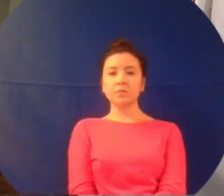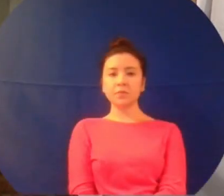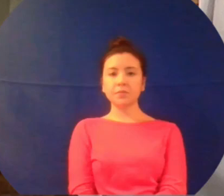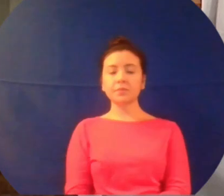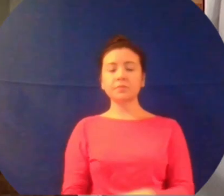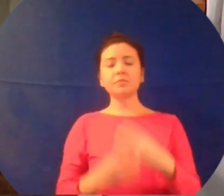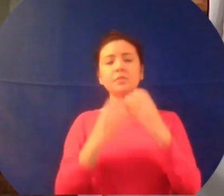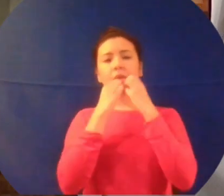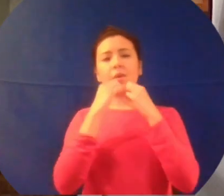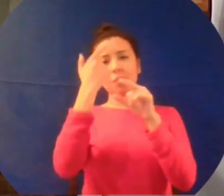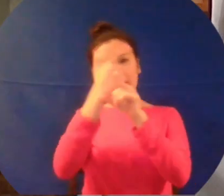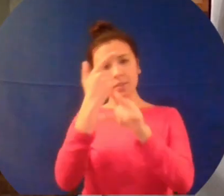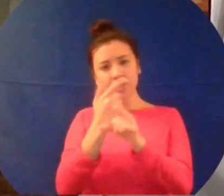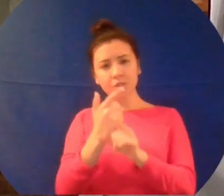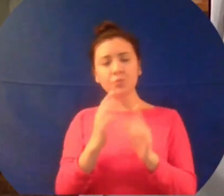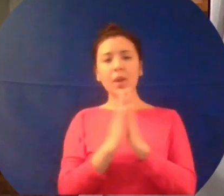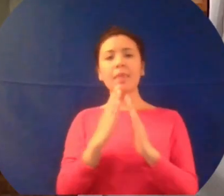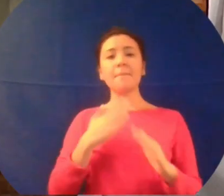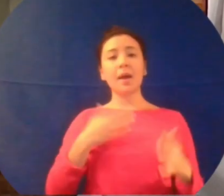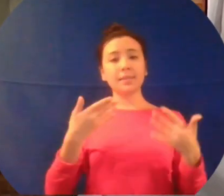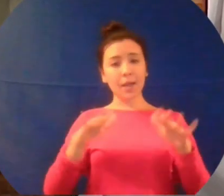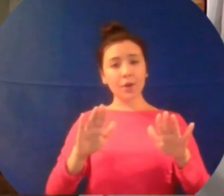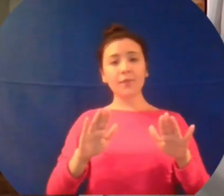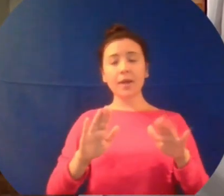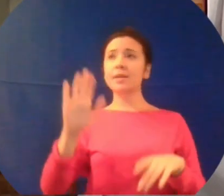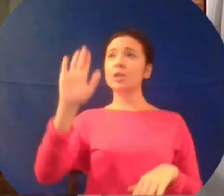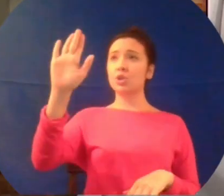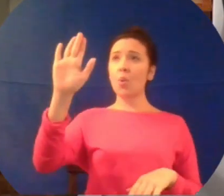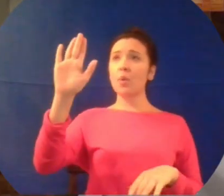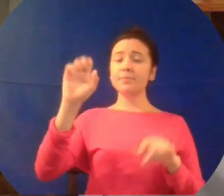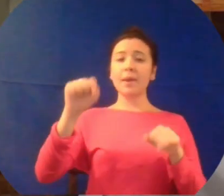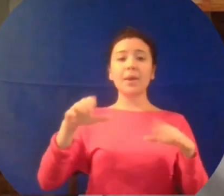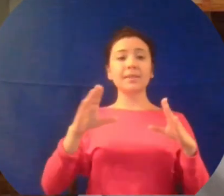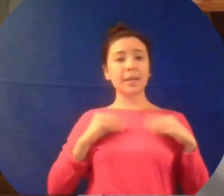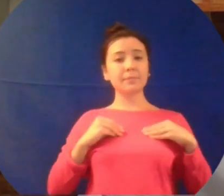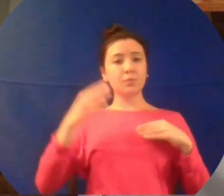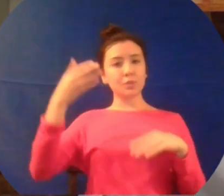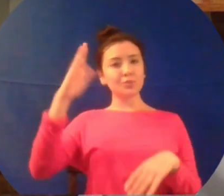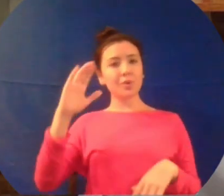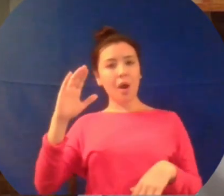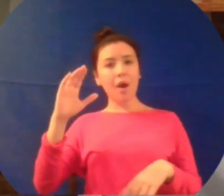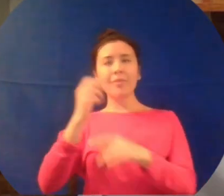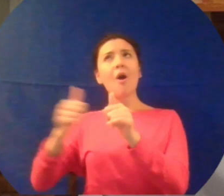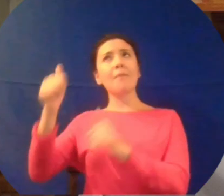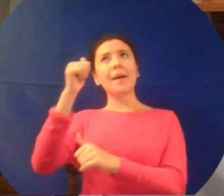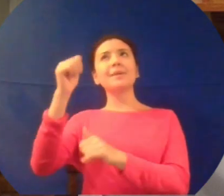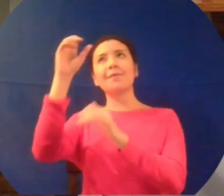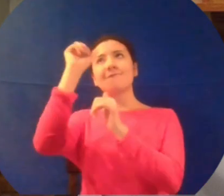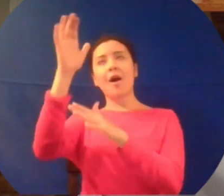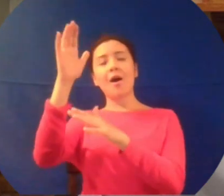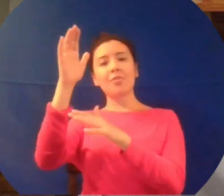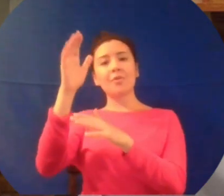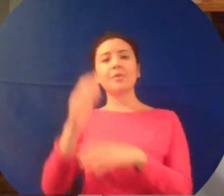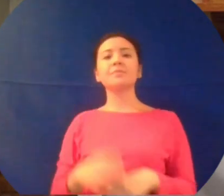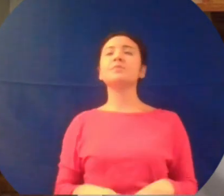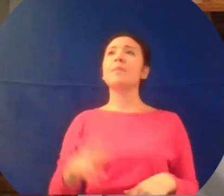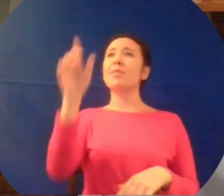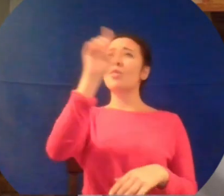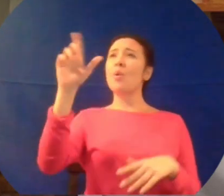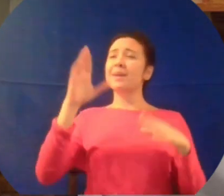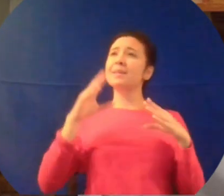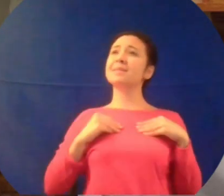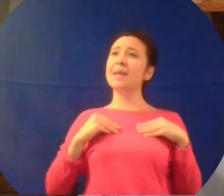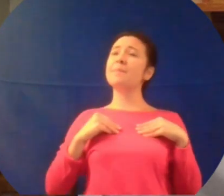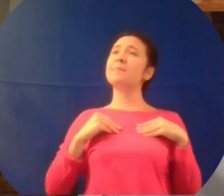Pray, sisters and brothers, that my sacrifice and yours may be acceptable to God, the Almighty Father. May the Lord accept the sacrifice of